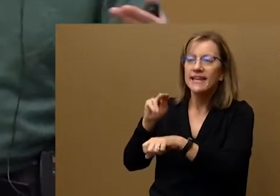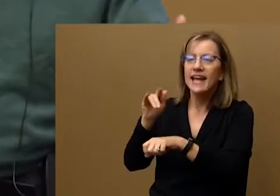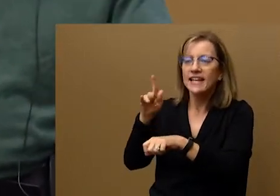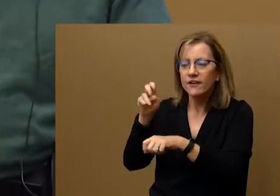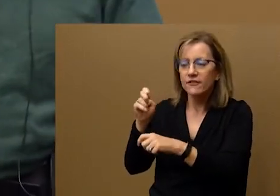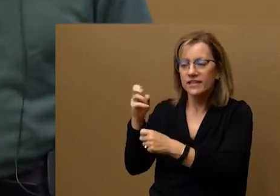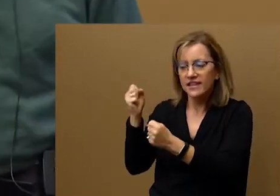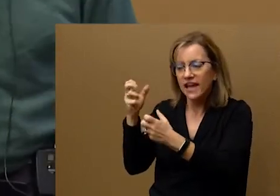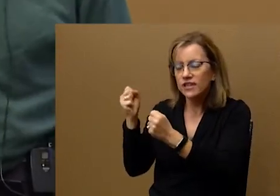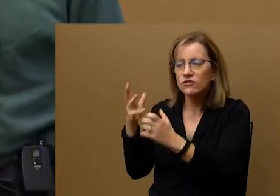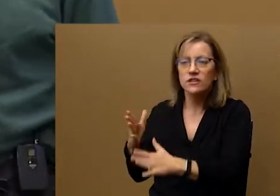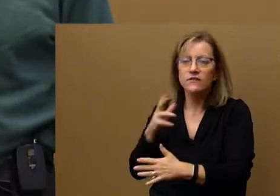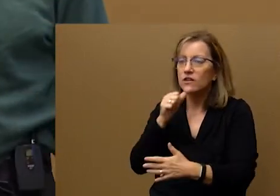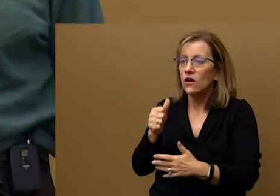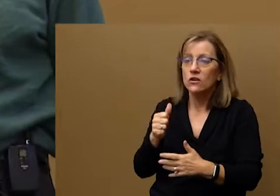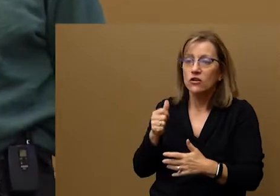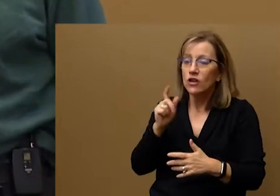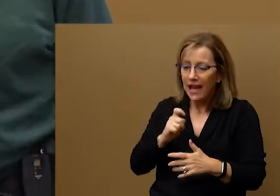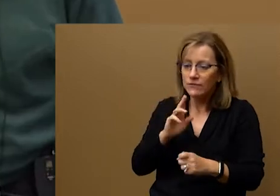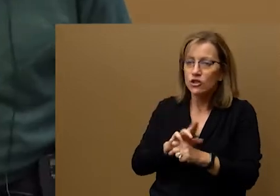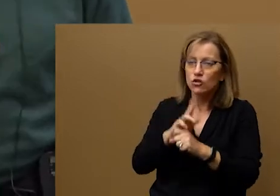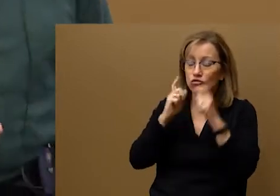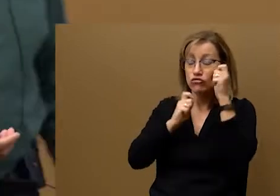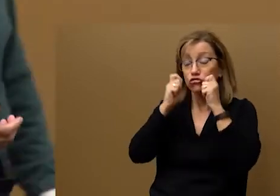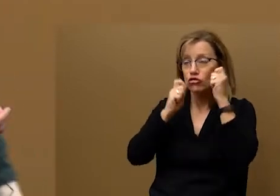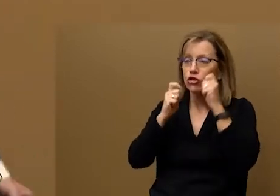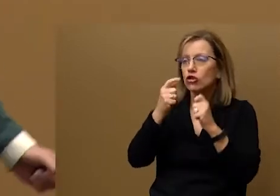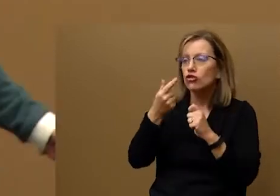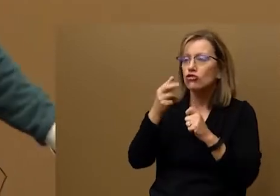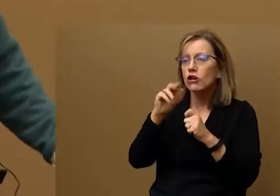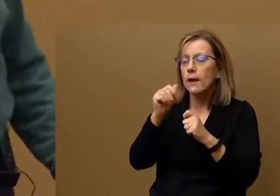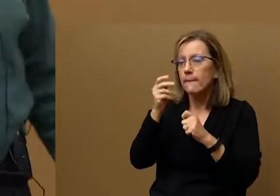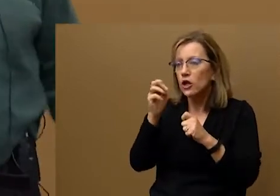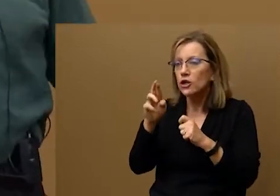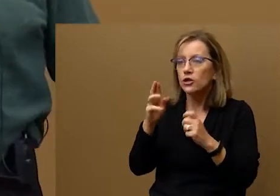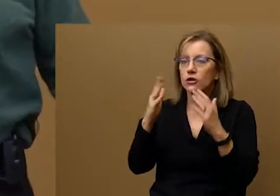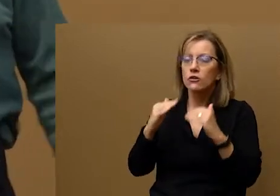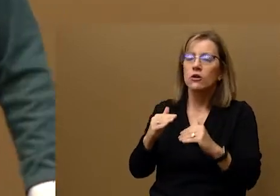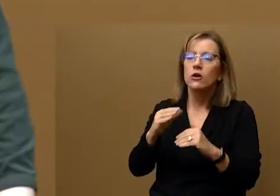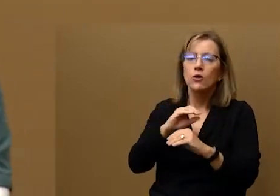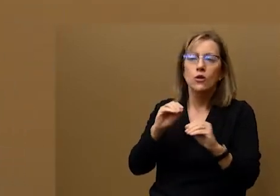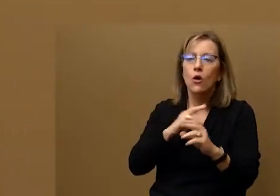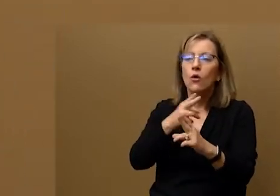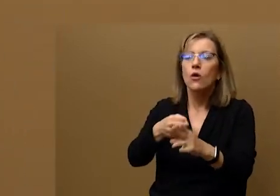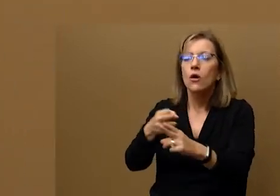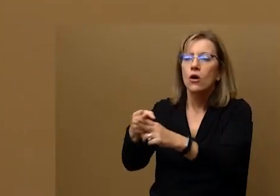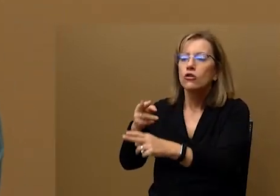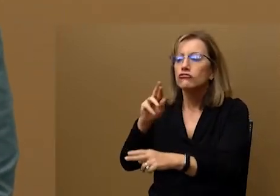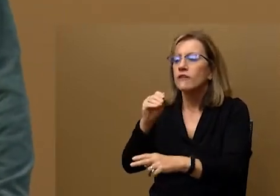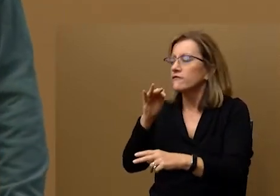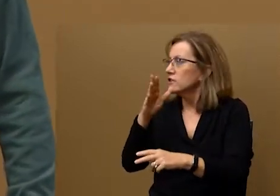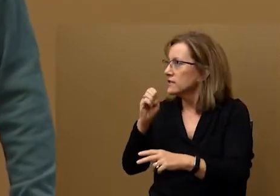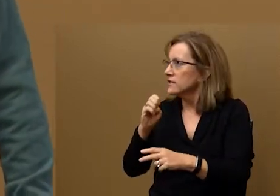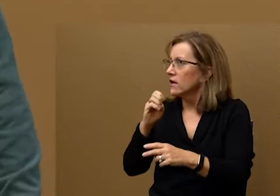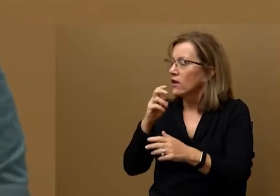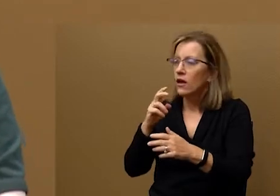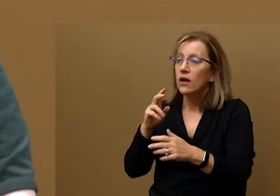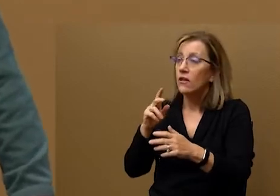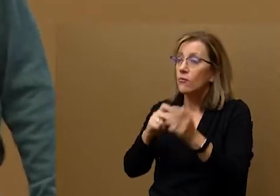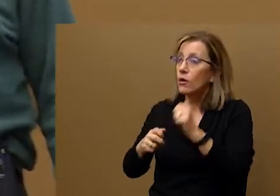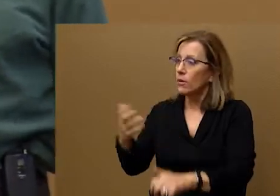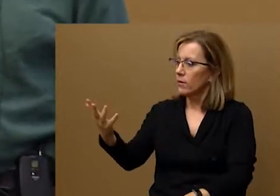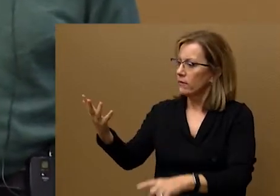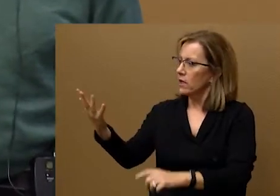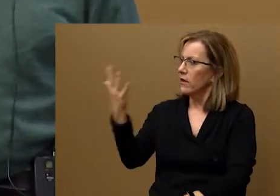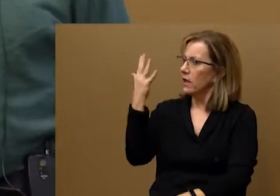not exposed to native signers, you don't learn to use your face grammatically. What we saw, no references, no pronouns. The problem